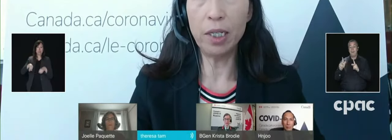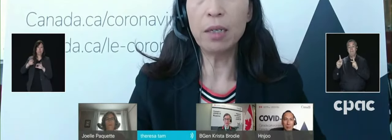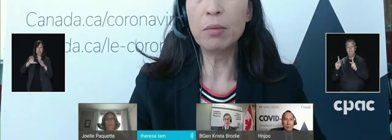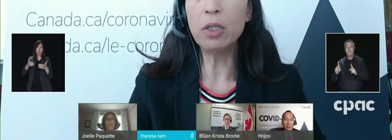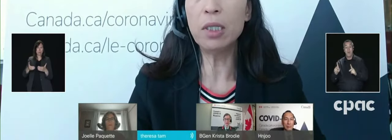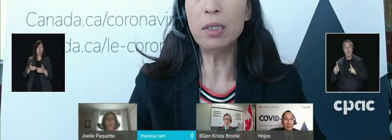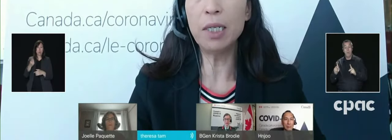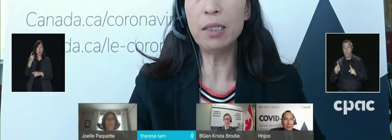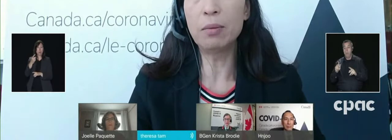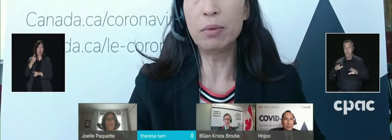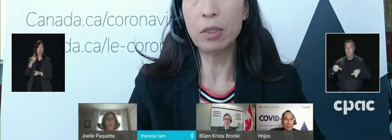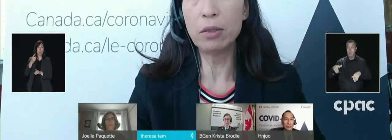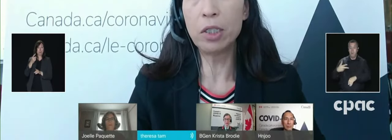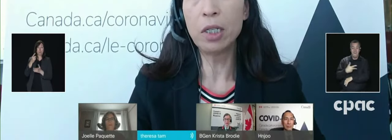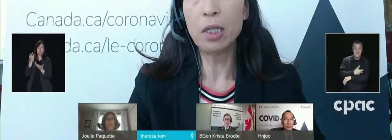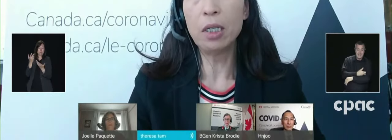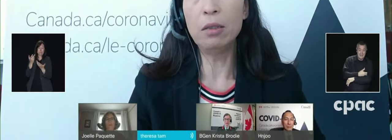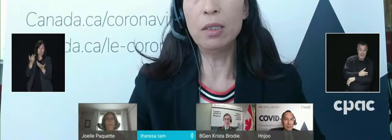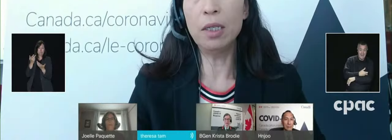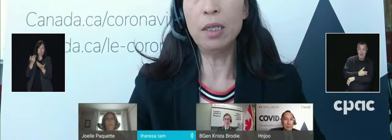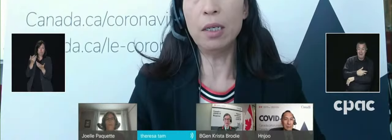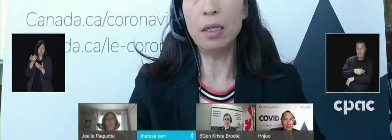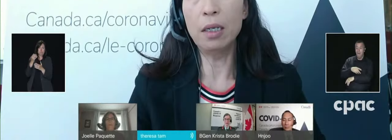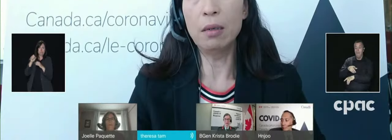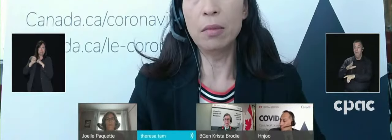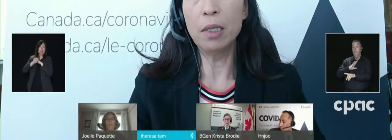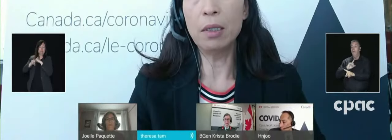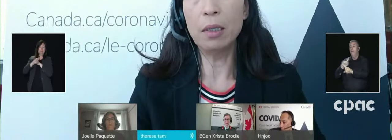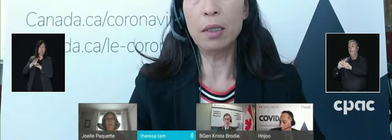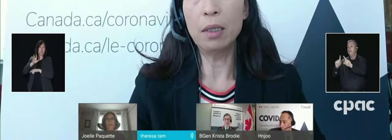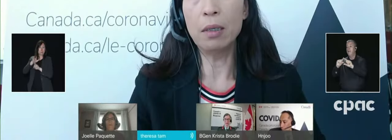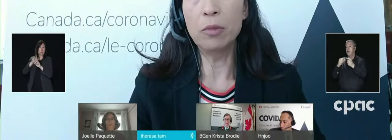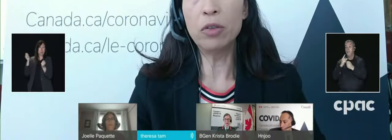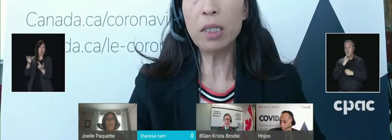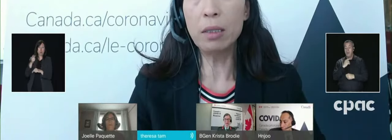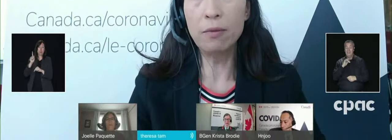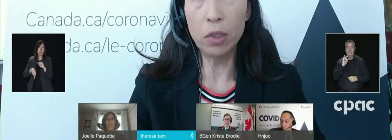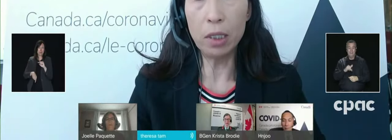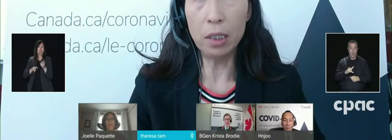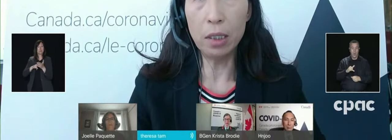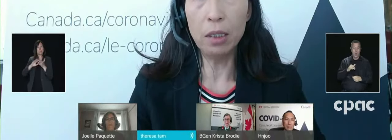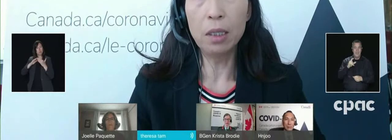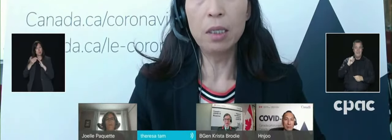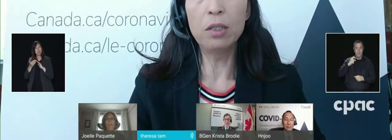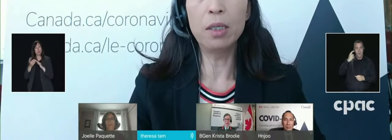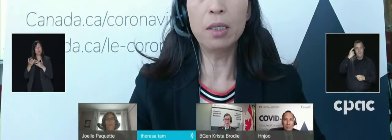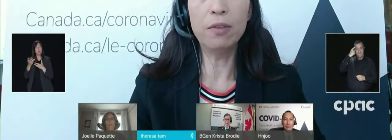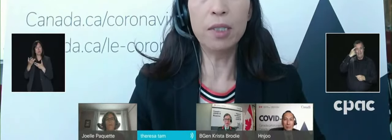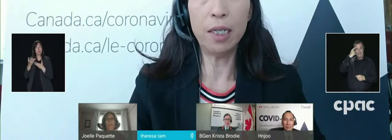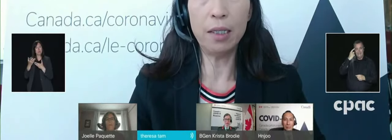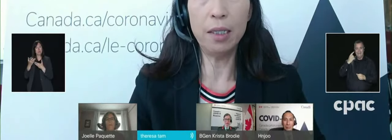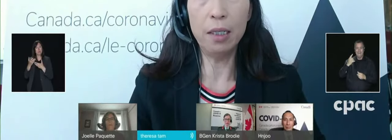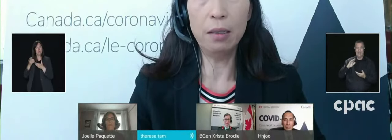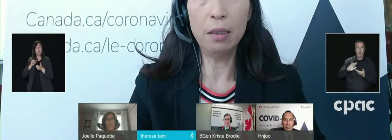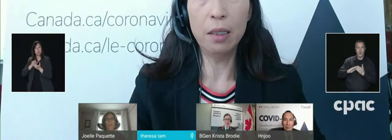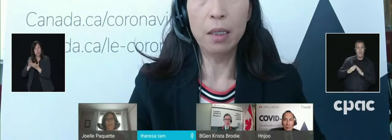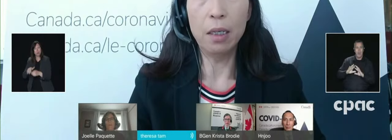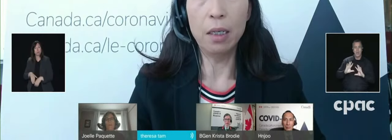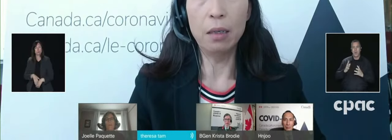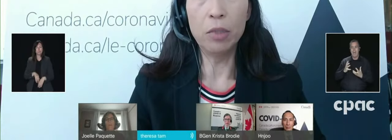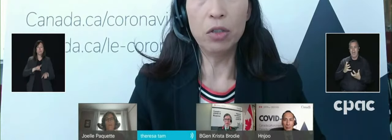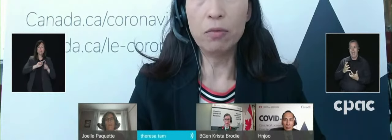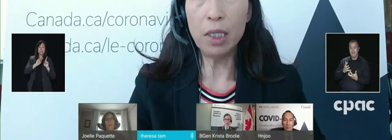is why a community-based approach using trusted voices, using different